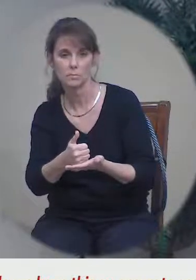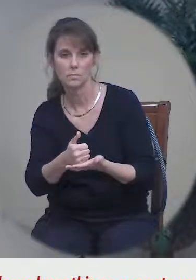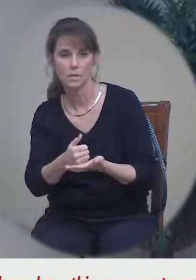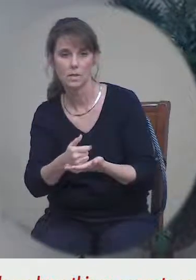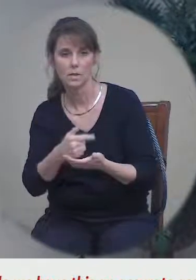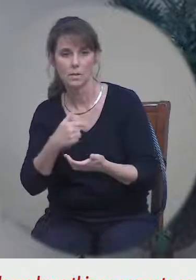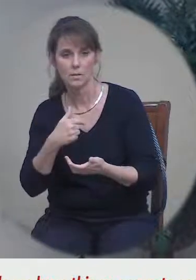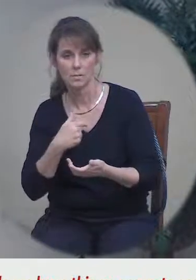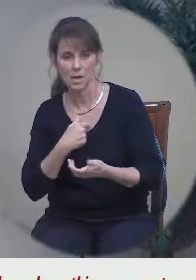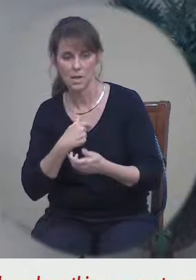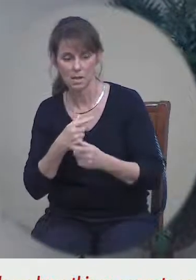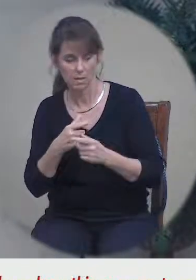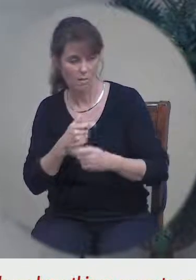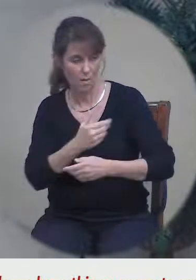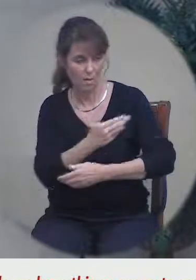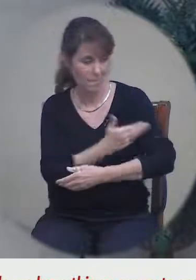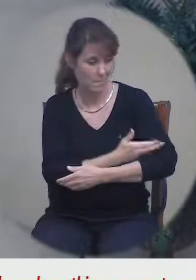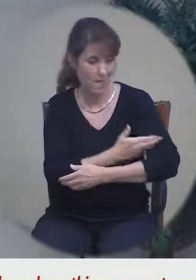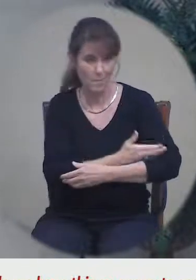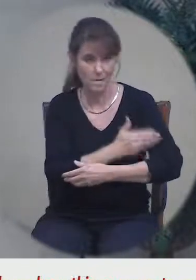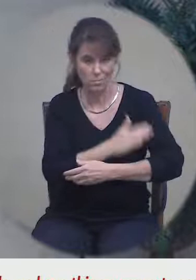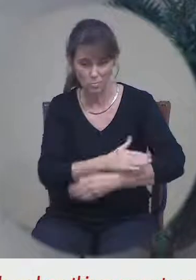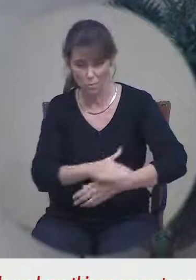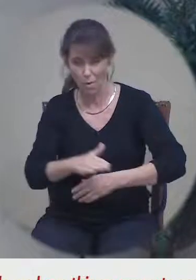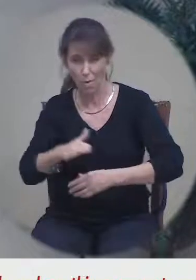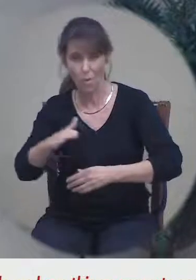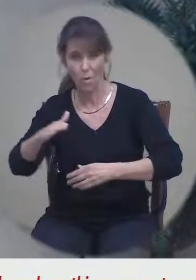I guided her. If I have seen anyone